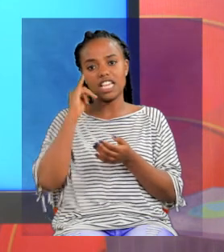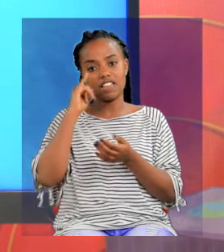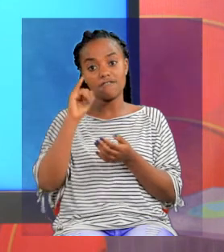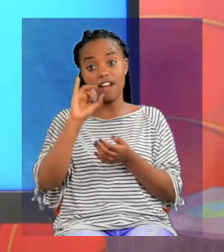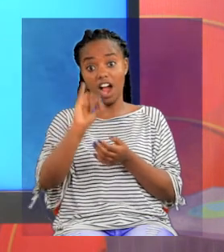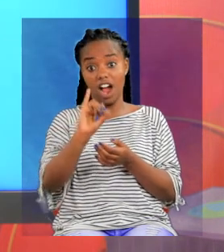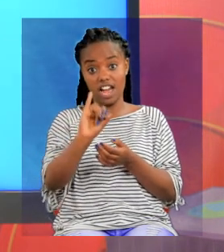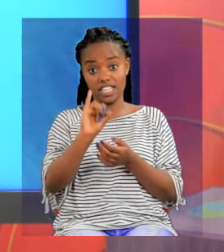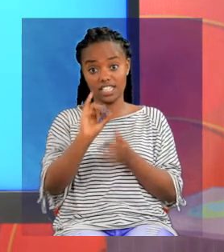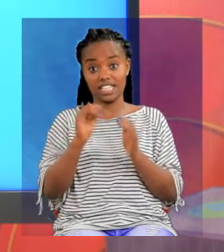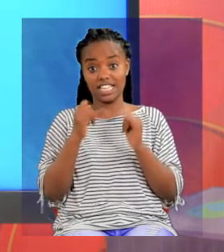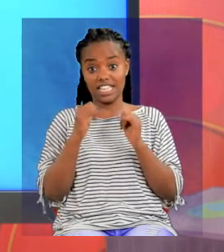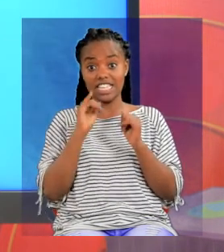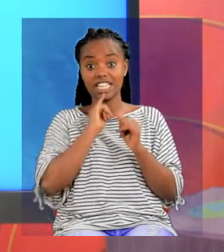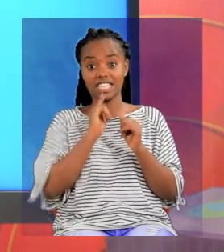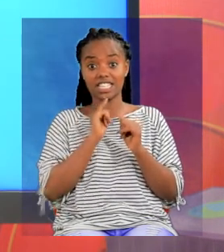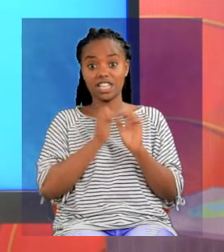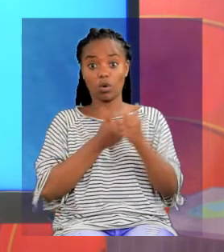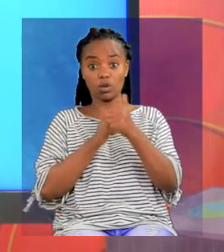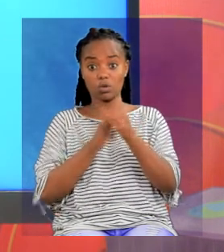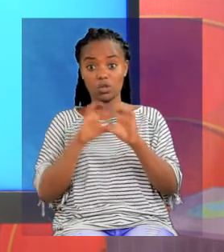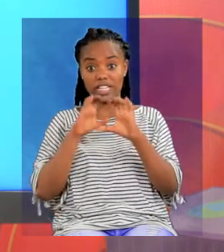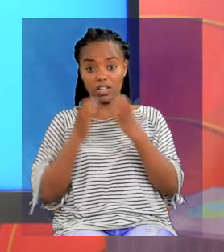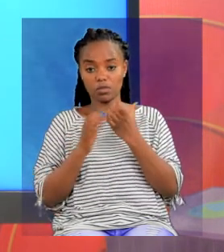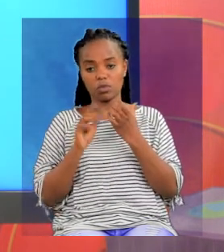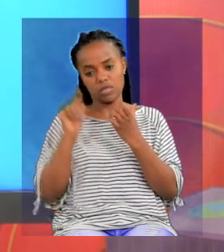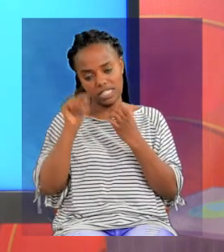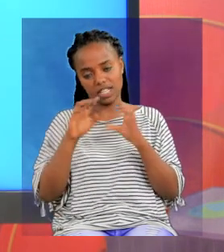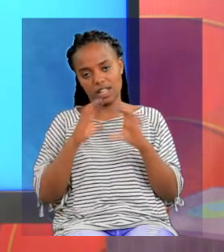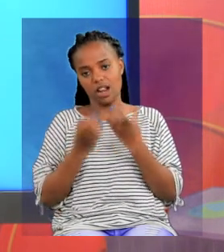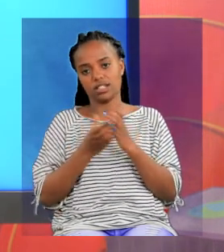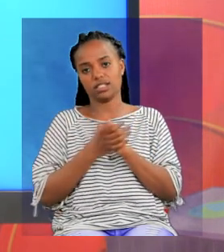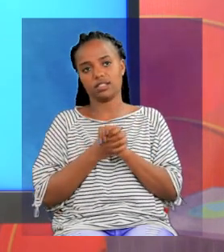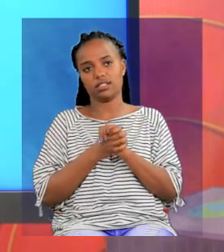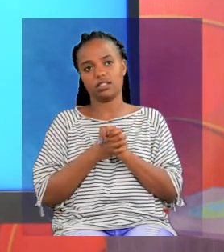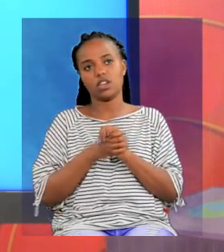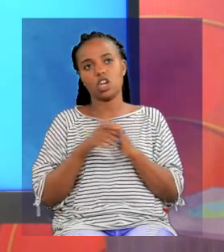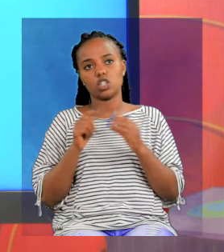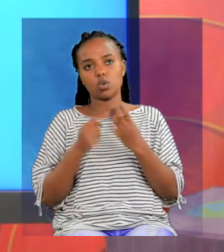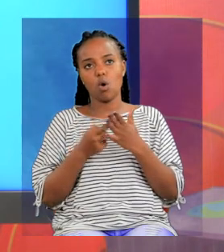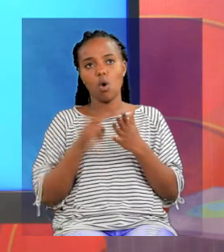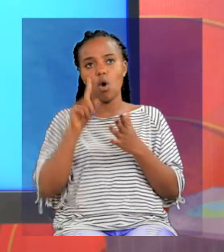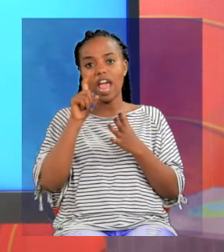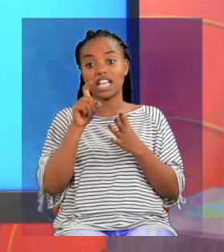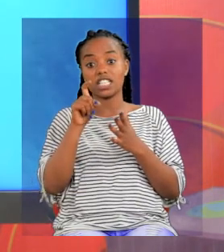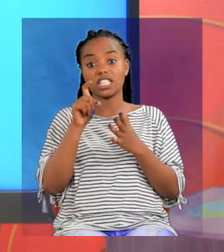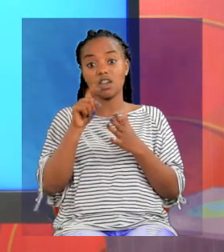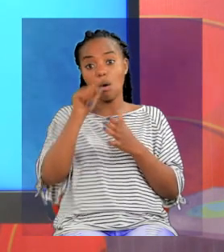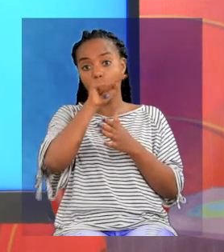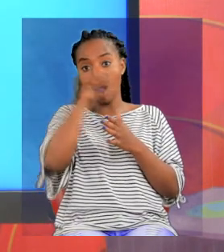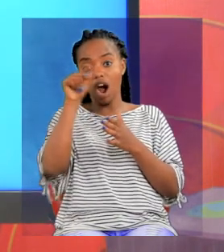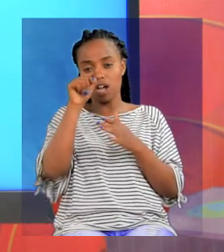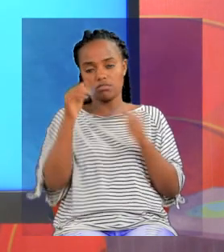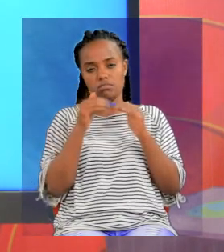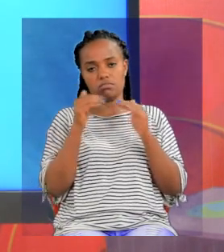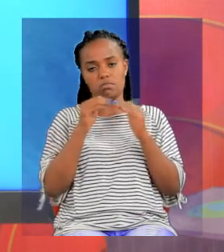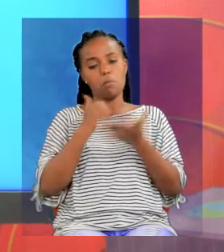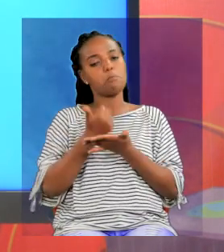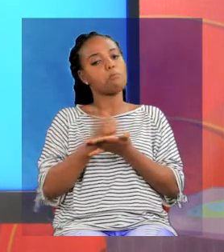is the corresponding frequency of that class. So x bar is the mean. X bar is the